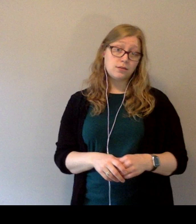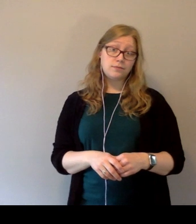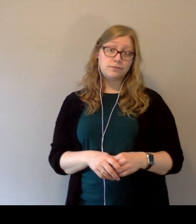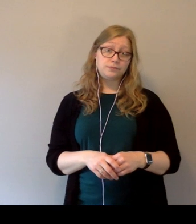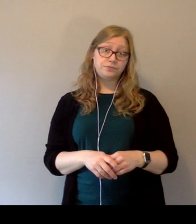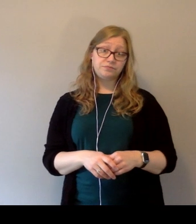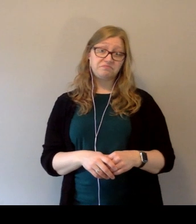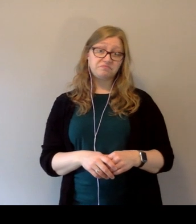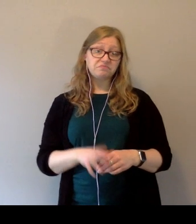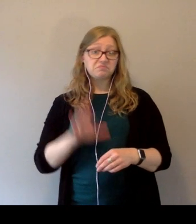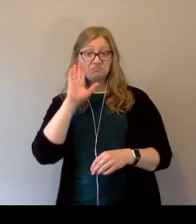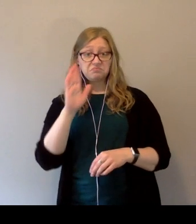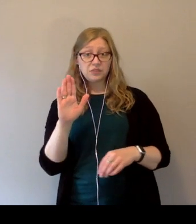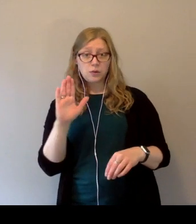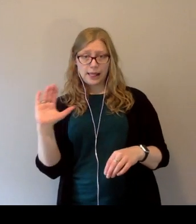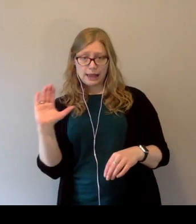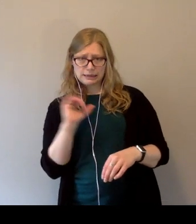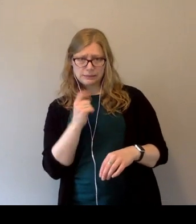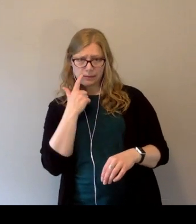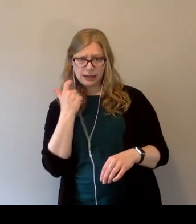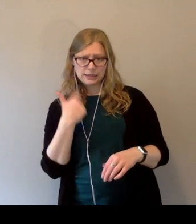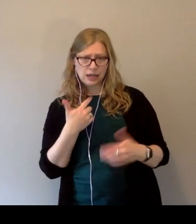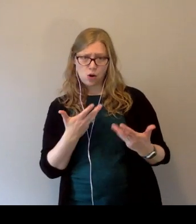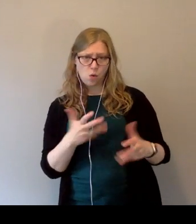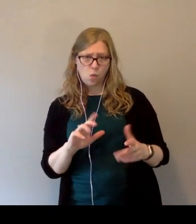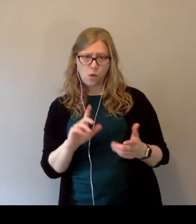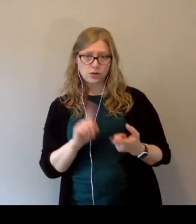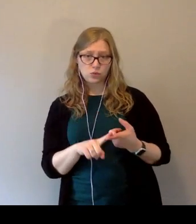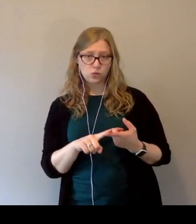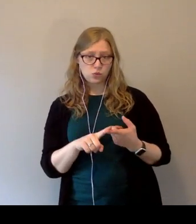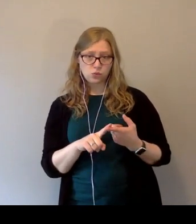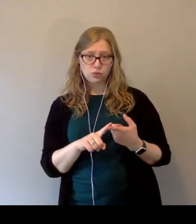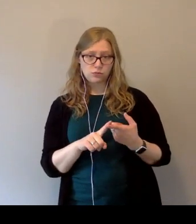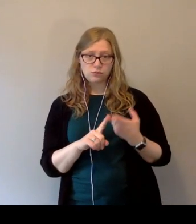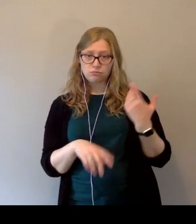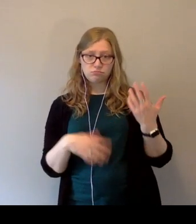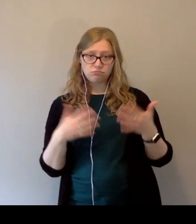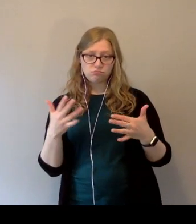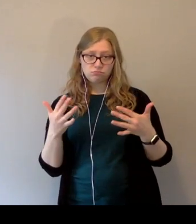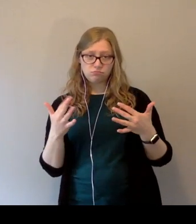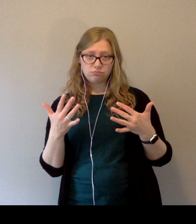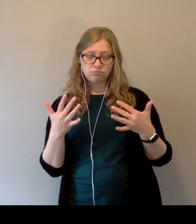And I'm actually going to estimate it because I don't want to